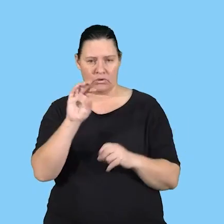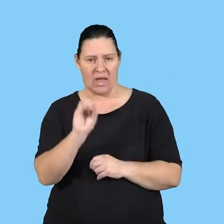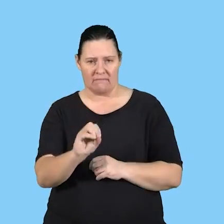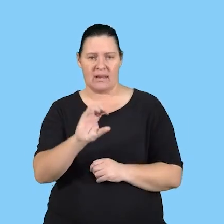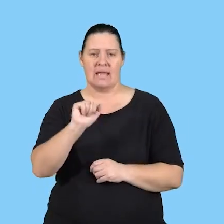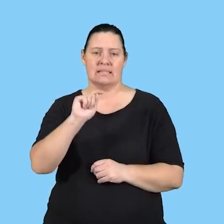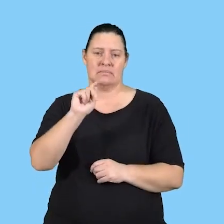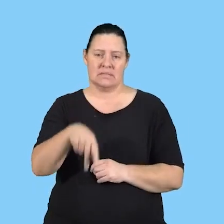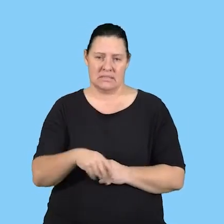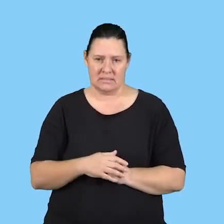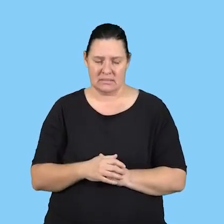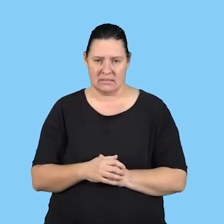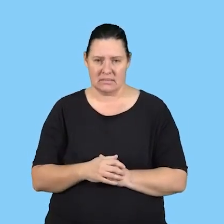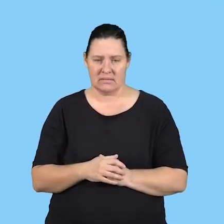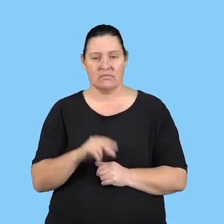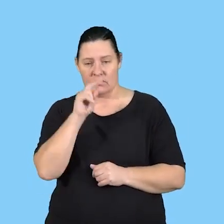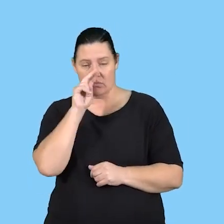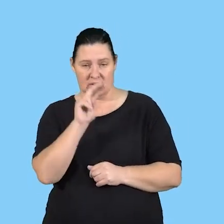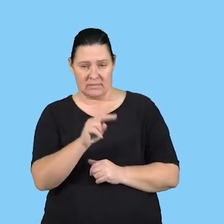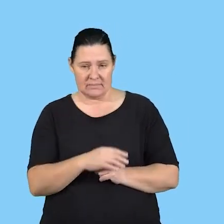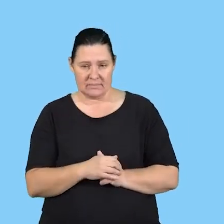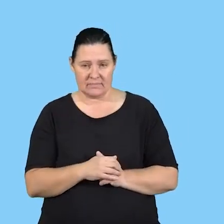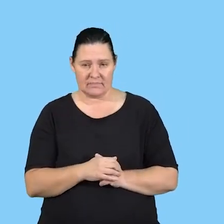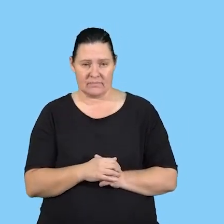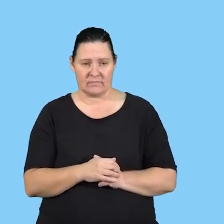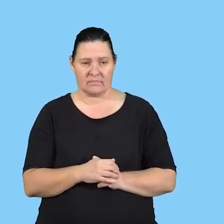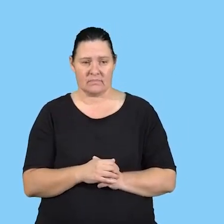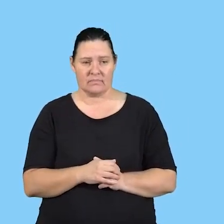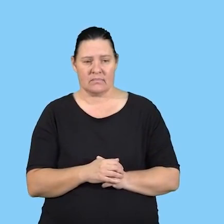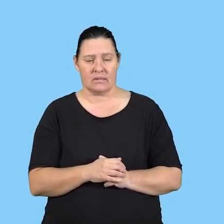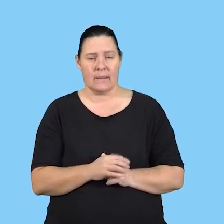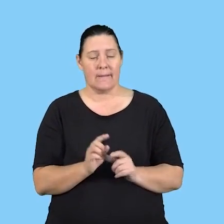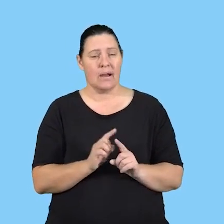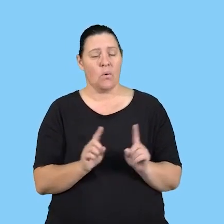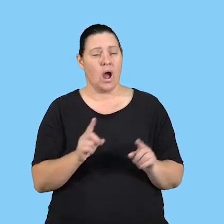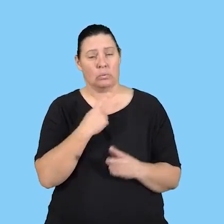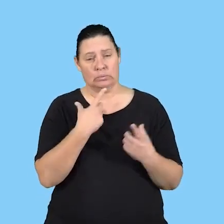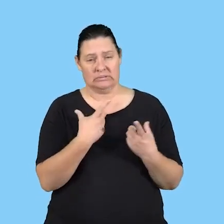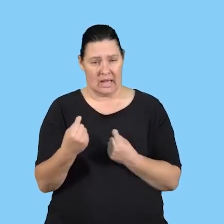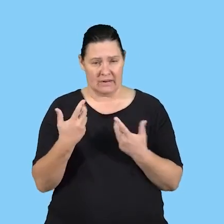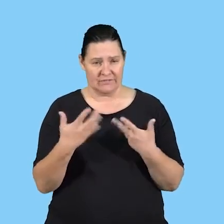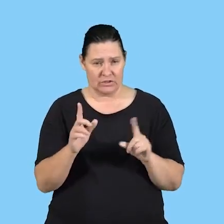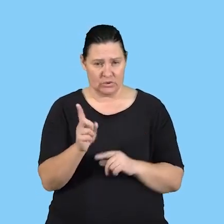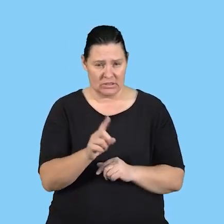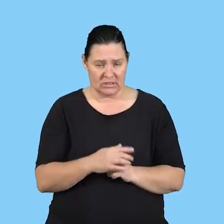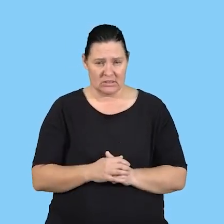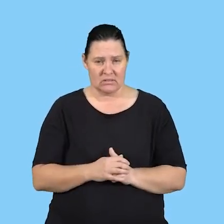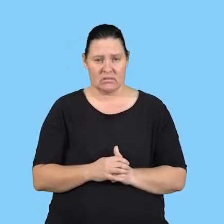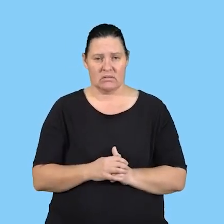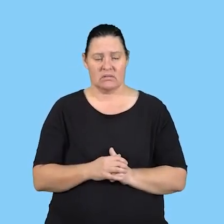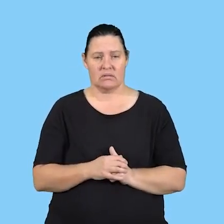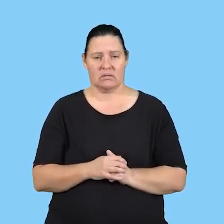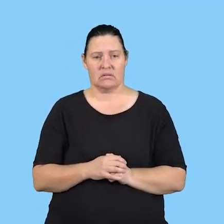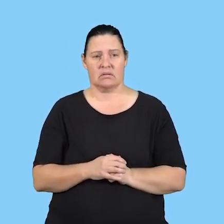the ATP, as you can see them. But what we have done here is